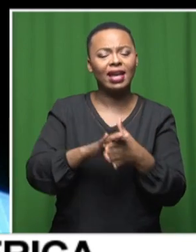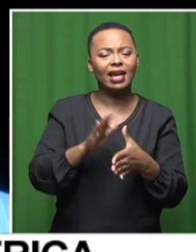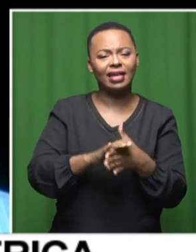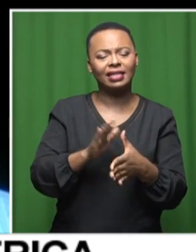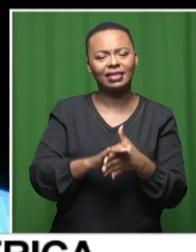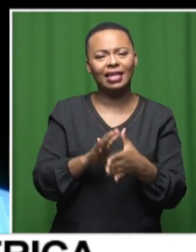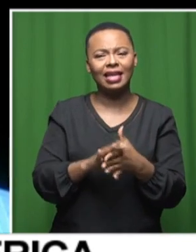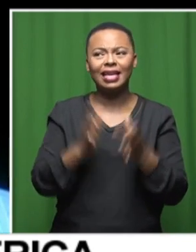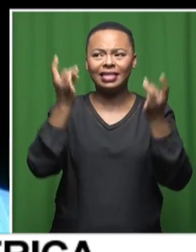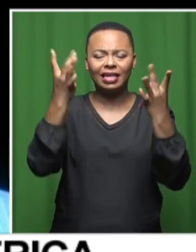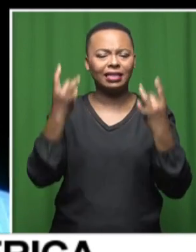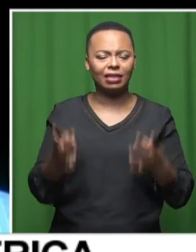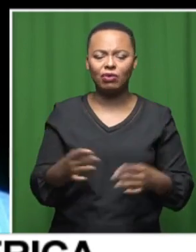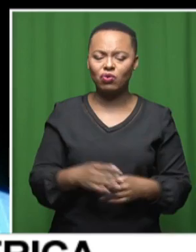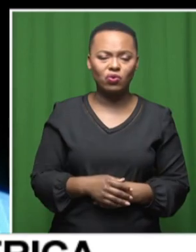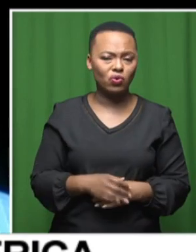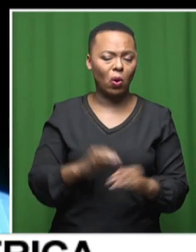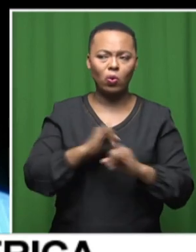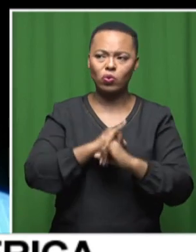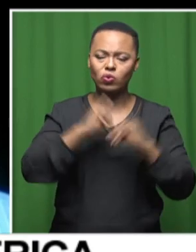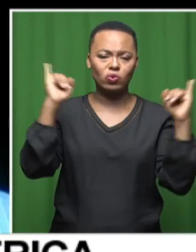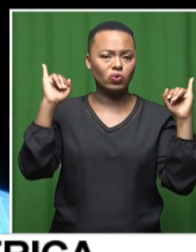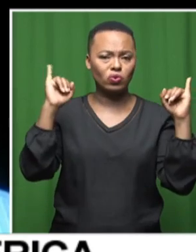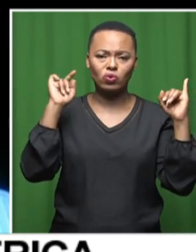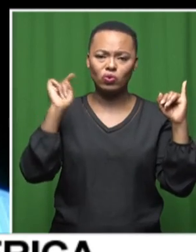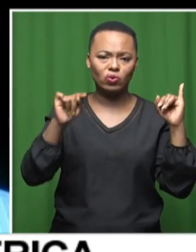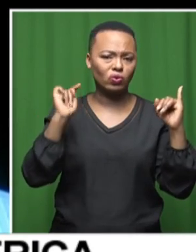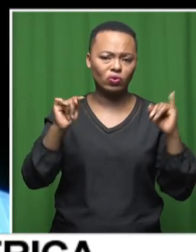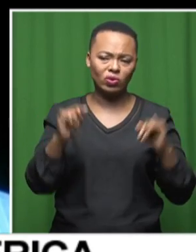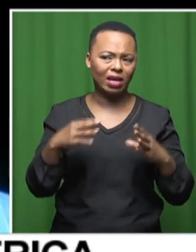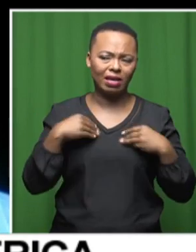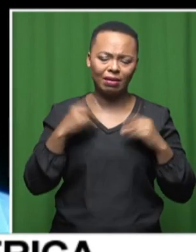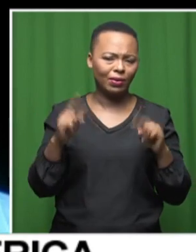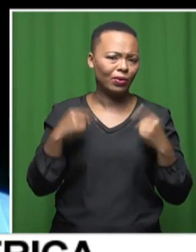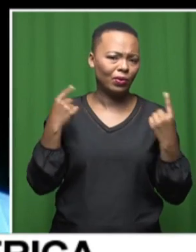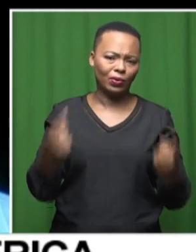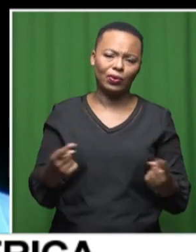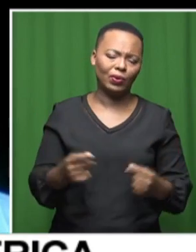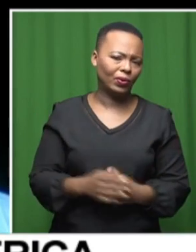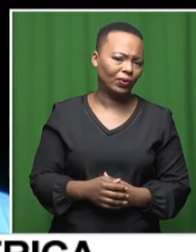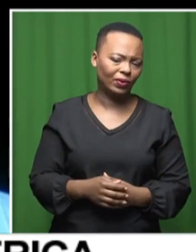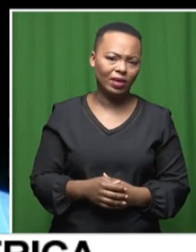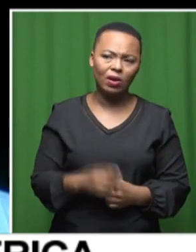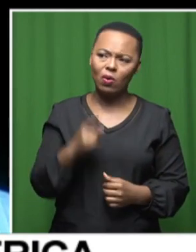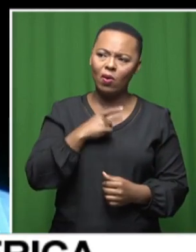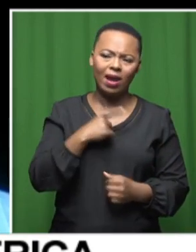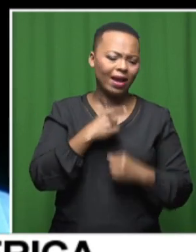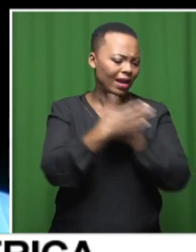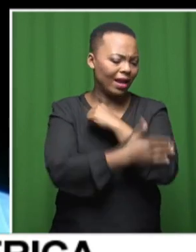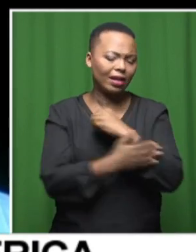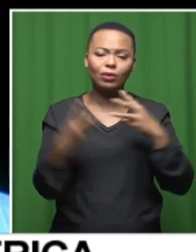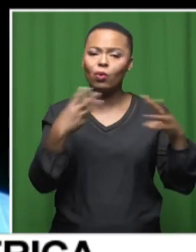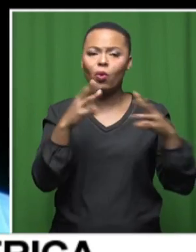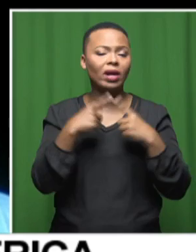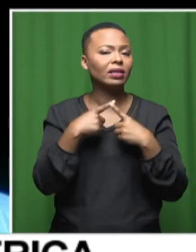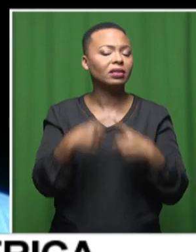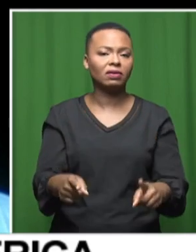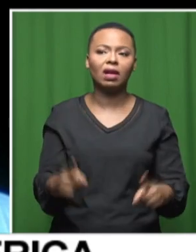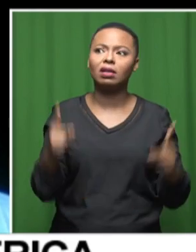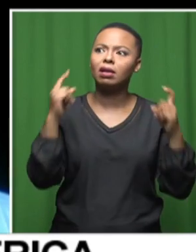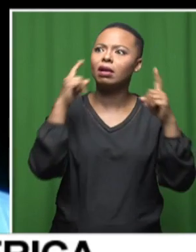statistics are unacceptably high for a country that's not even at war or any sort of